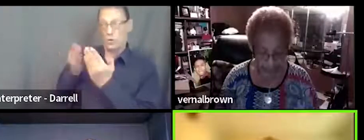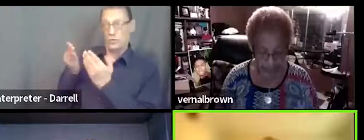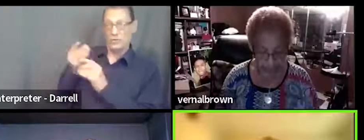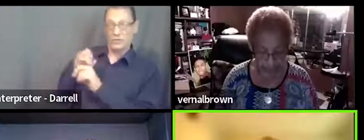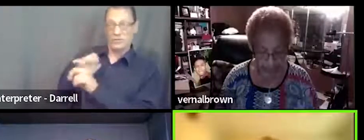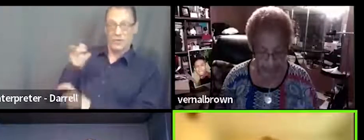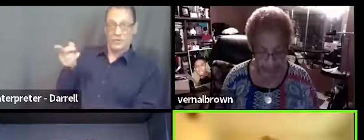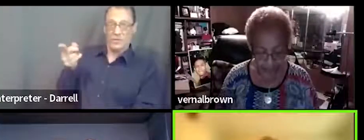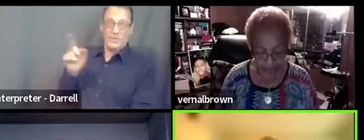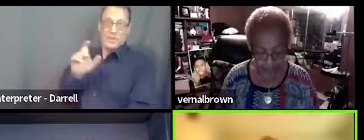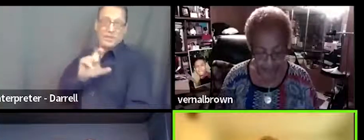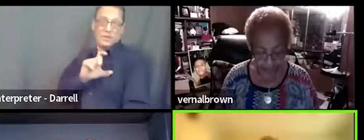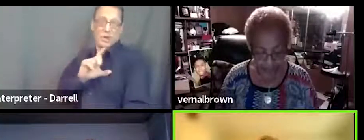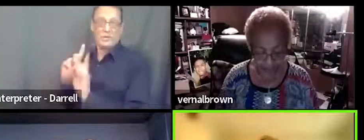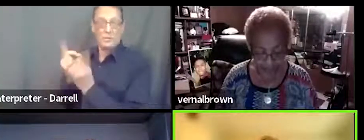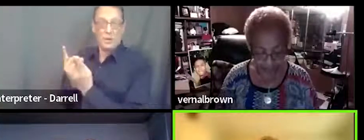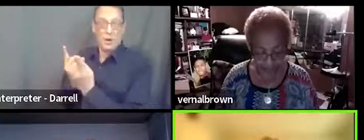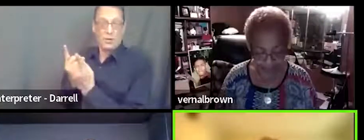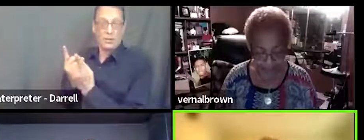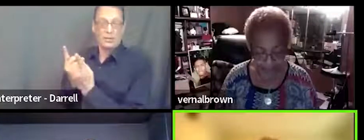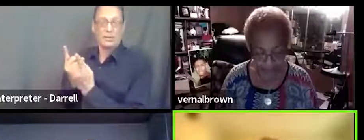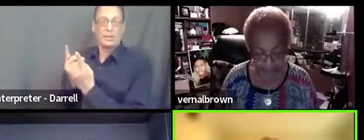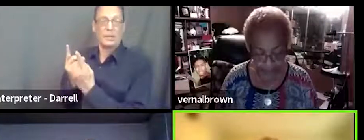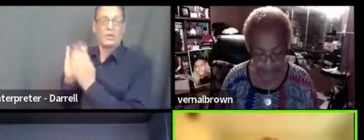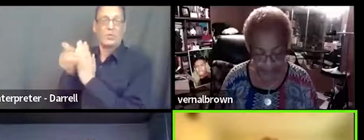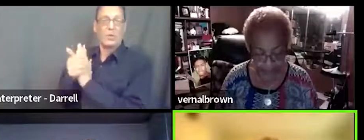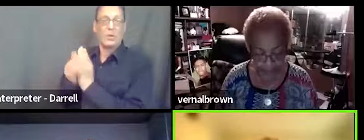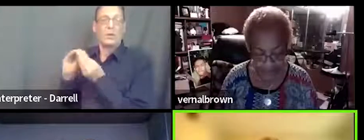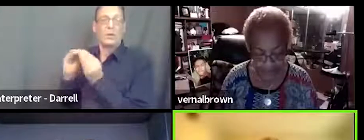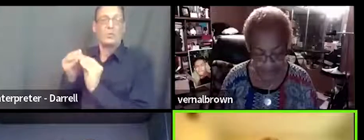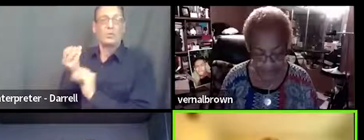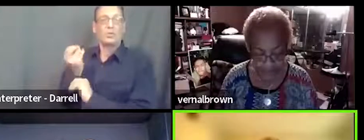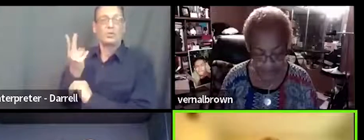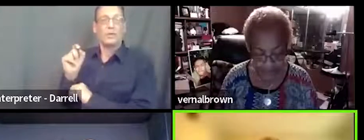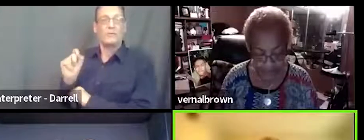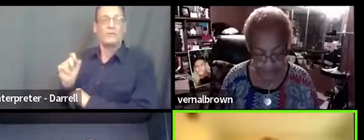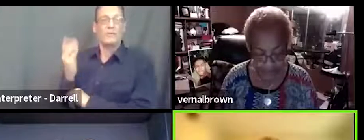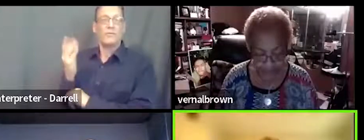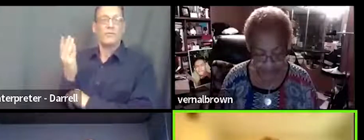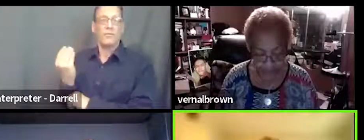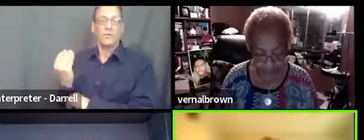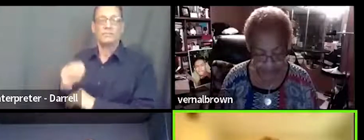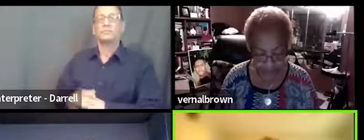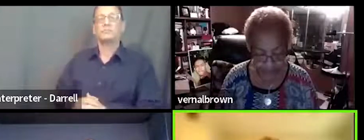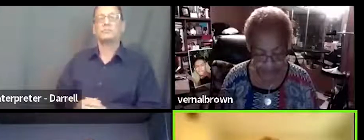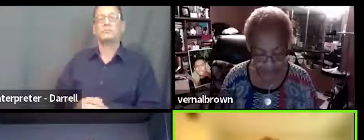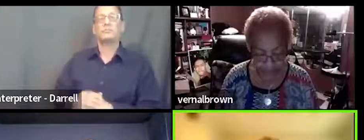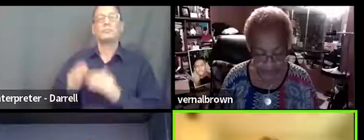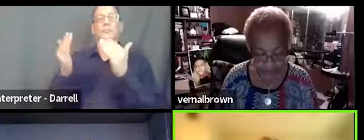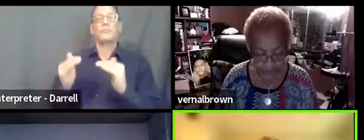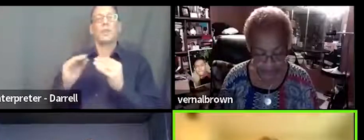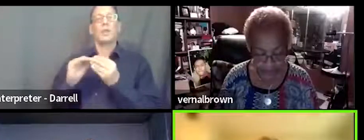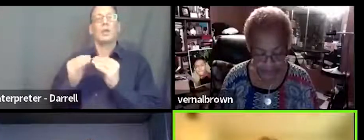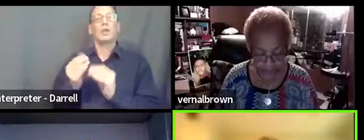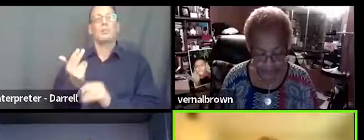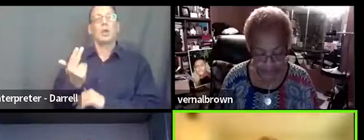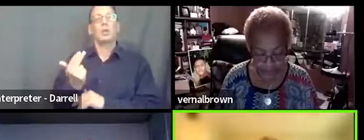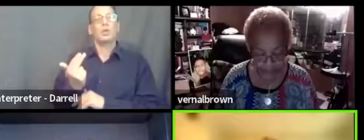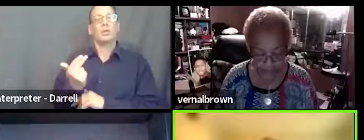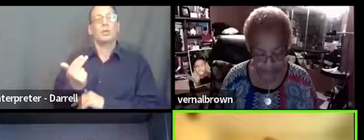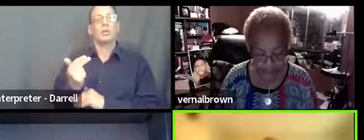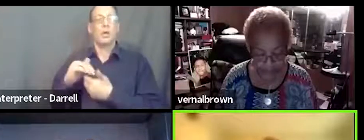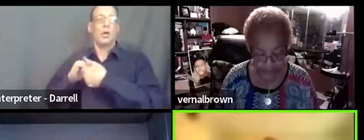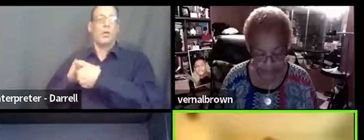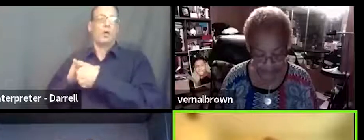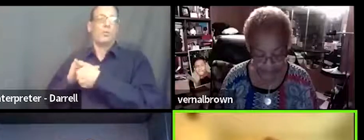Sheriff's Department, which is resolution 1214. Item number 13 is a cooperation agreement and operation and